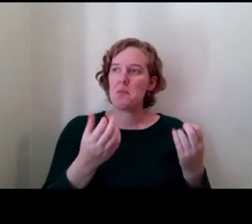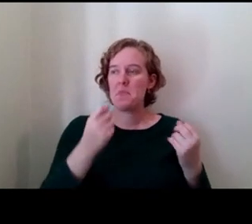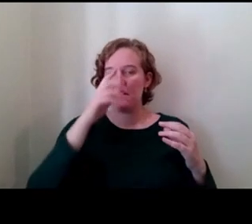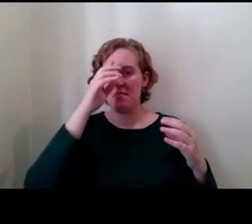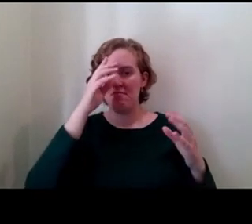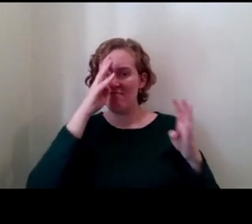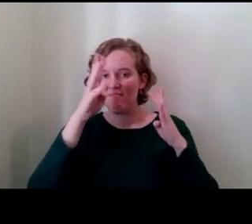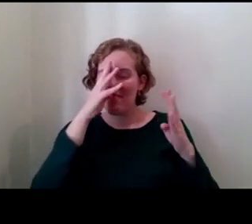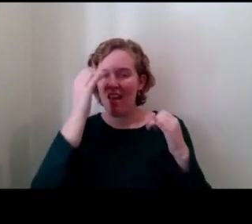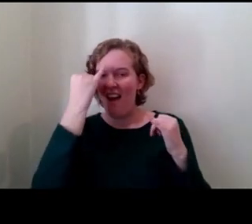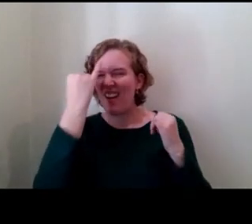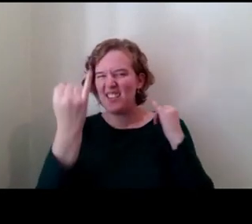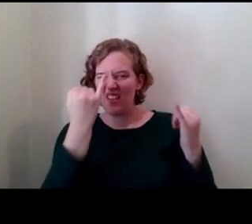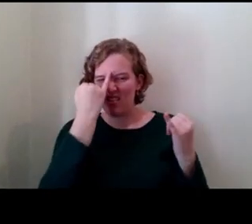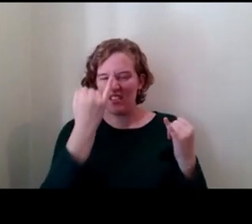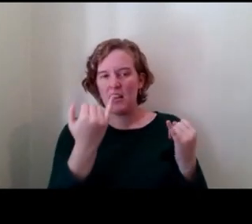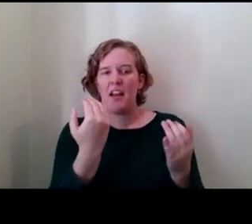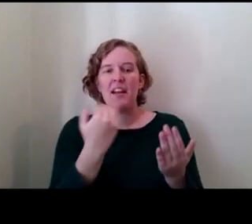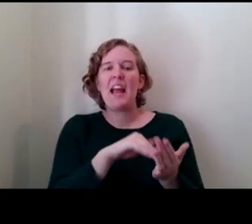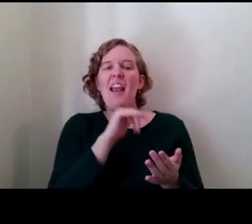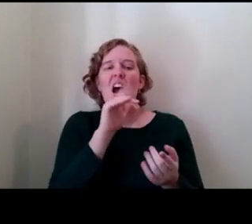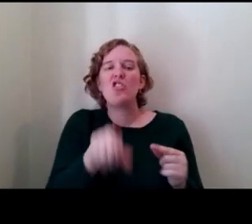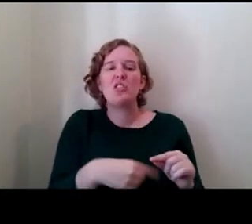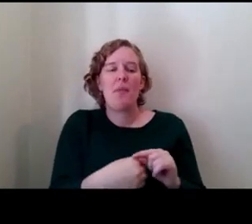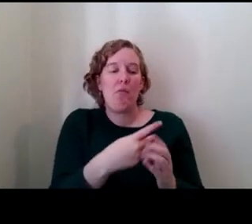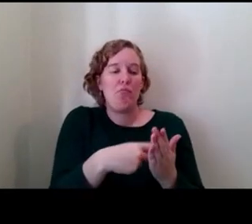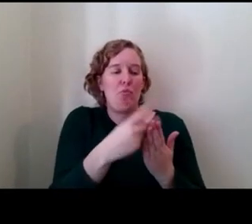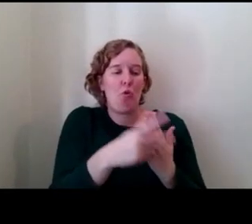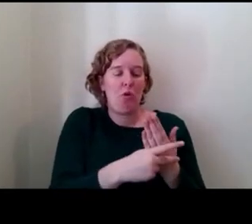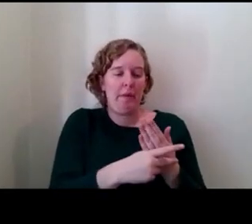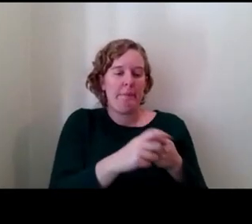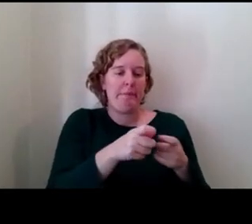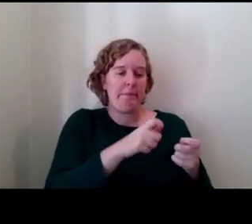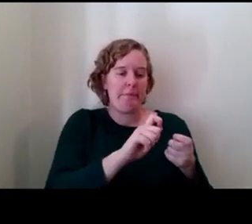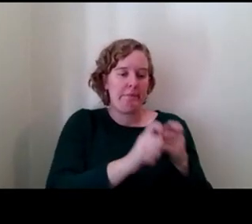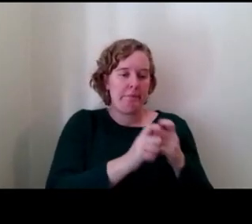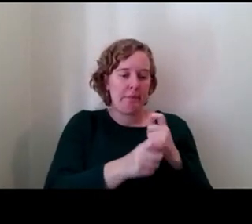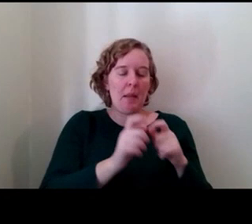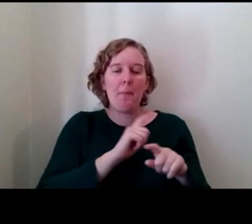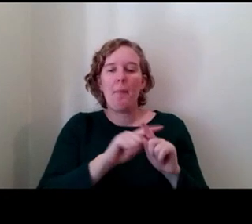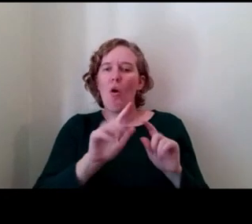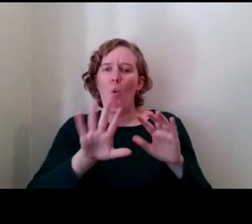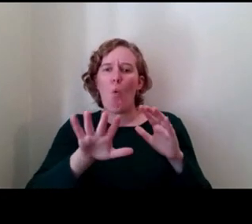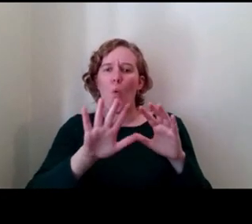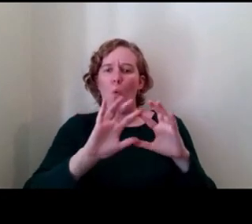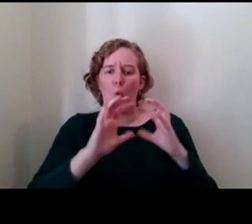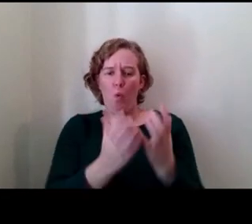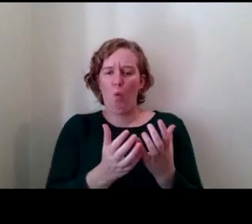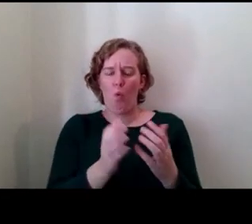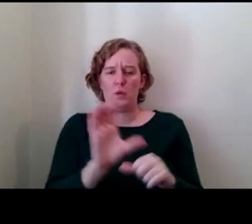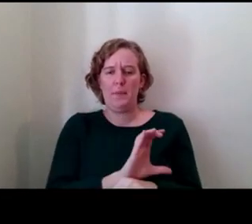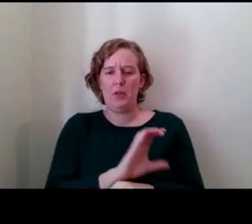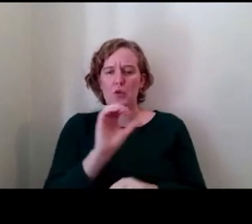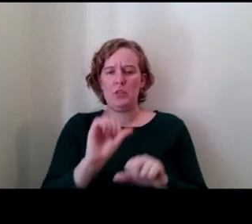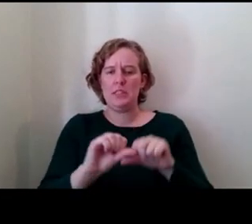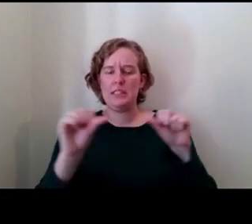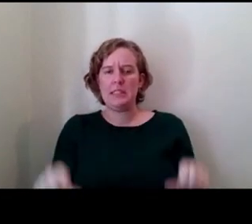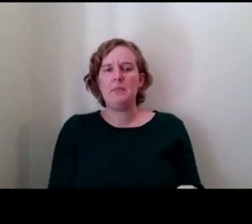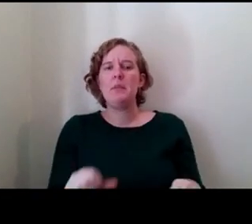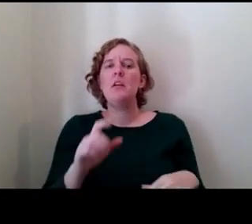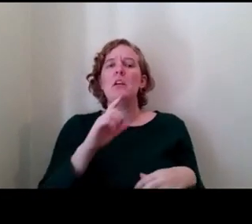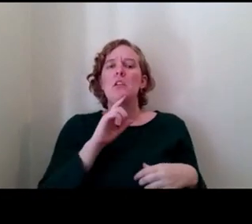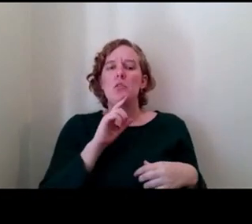the ideas weren't, again, just about programming. They were all aspects of computer systems. So it created a very